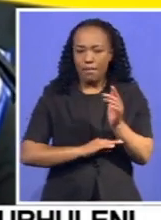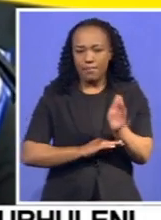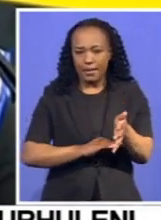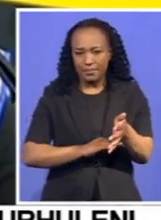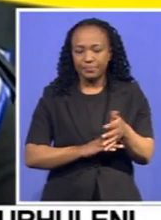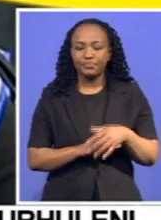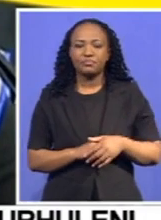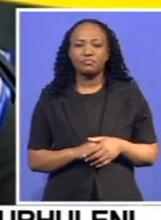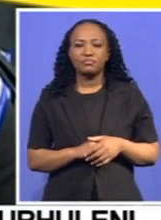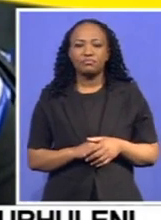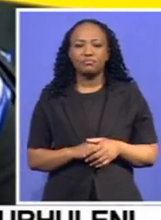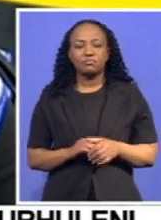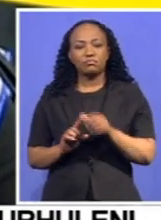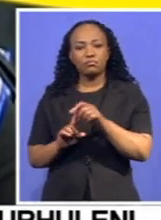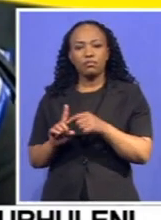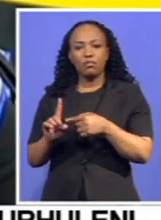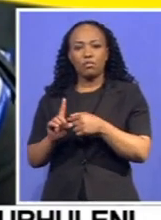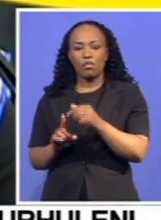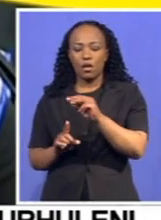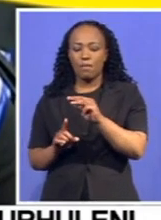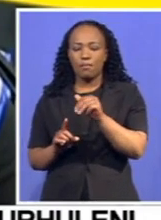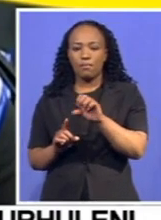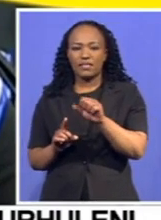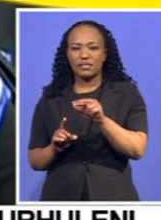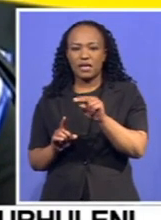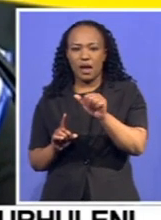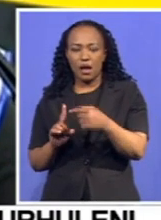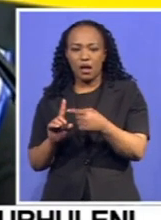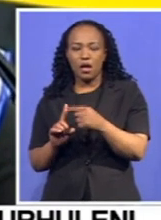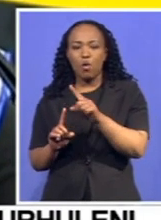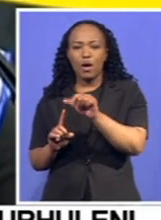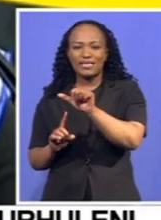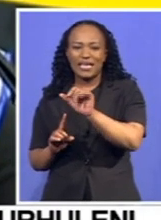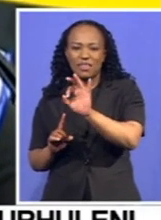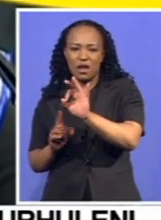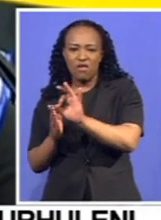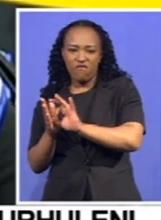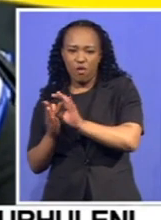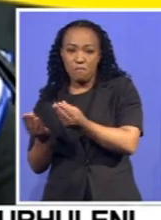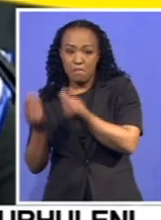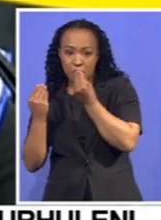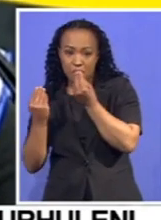Comrade Mzwandile Masina obtained 163 votes. Comrade